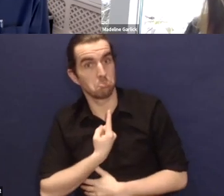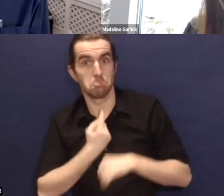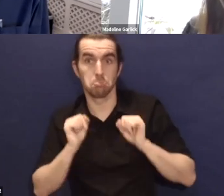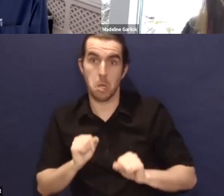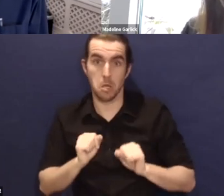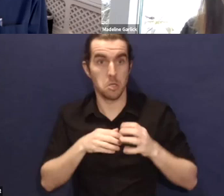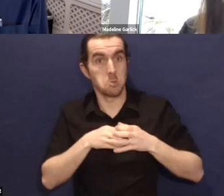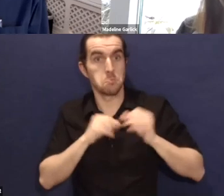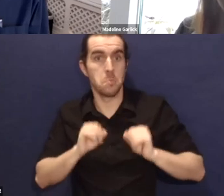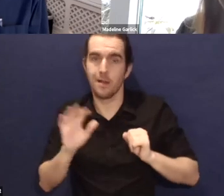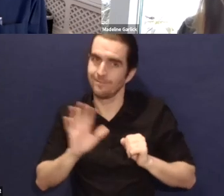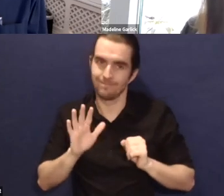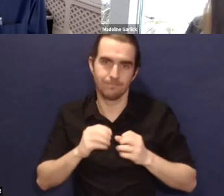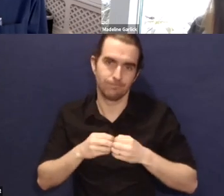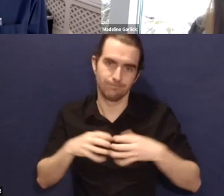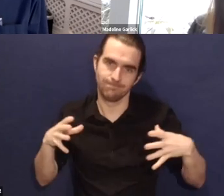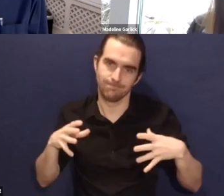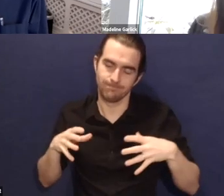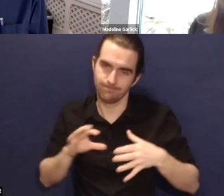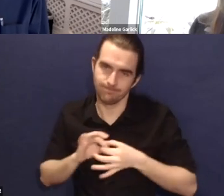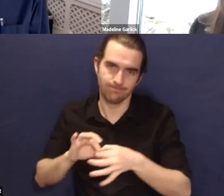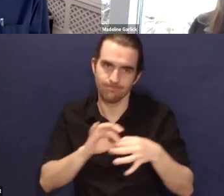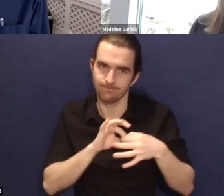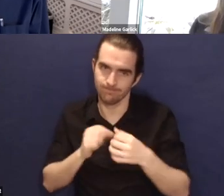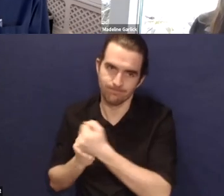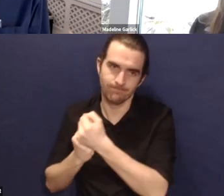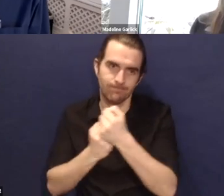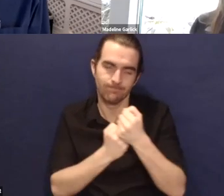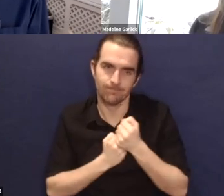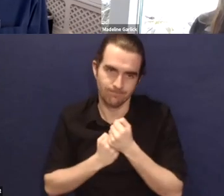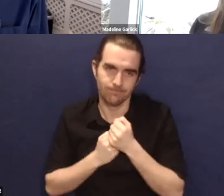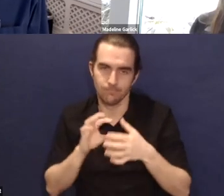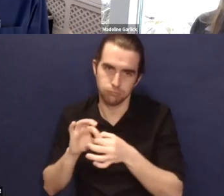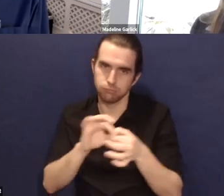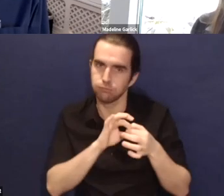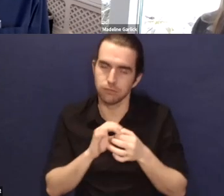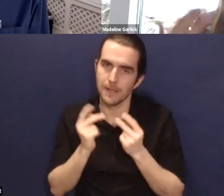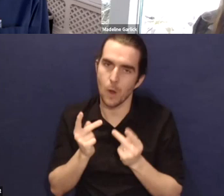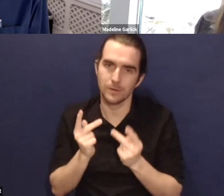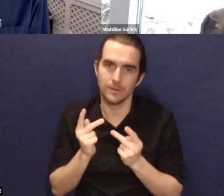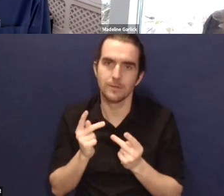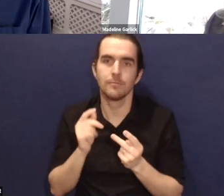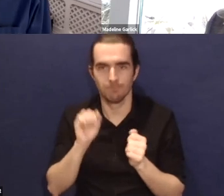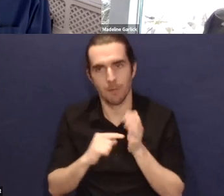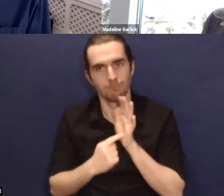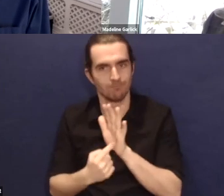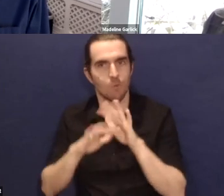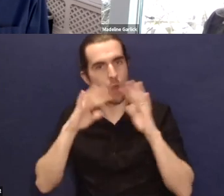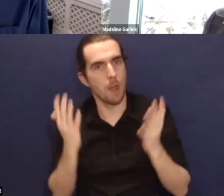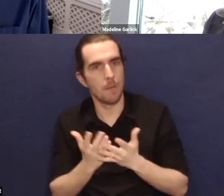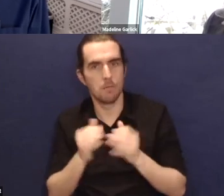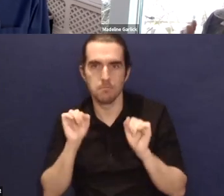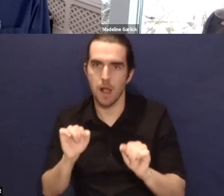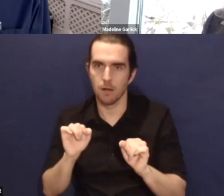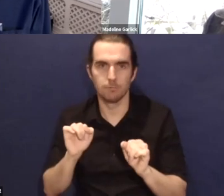at the center of everything it's calling for there. And what I think we see really is that actors that have contributions